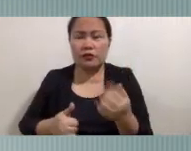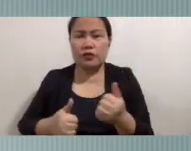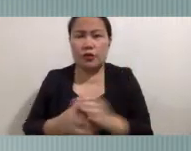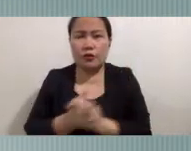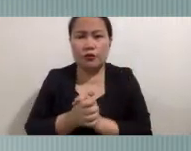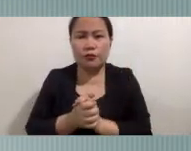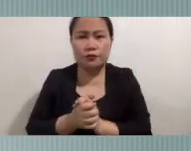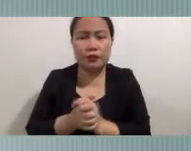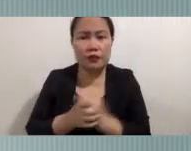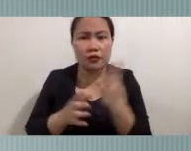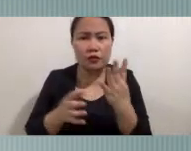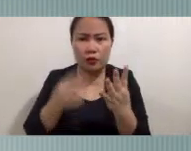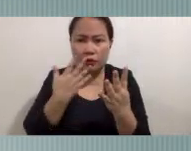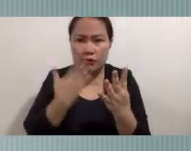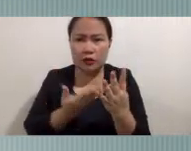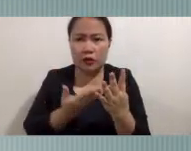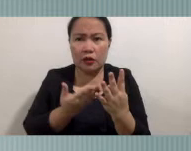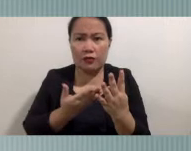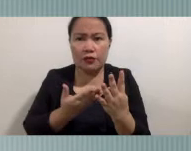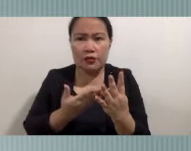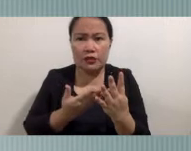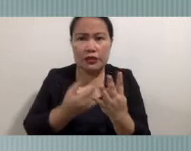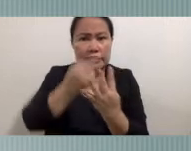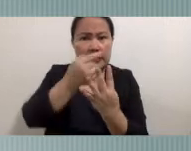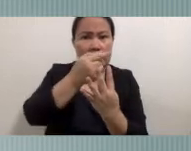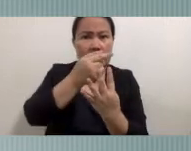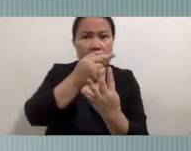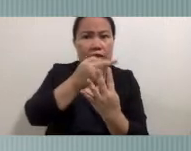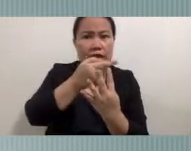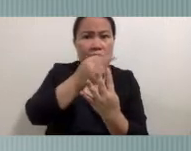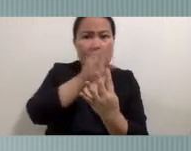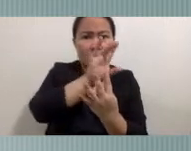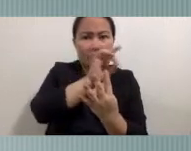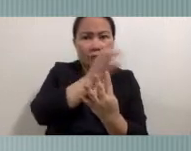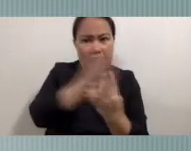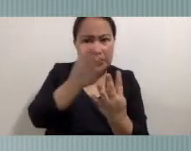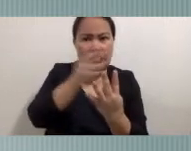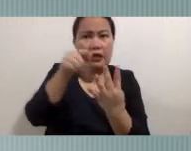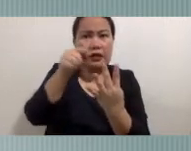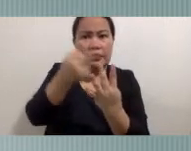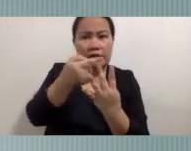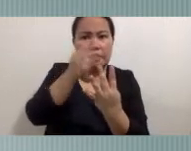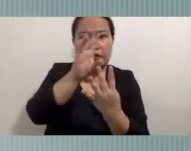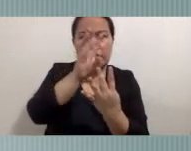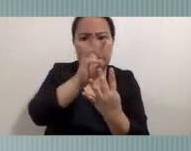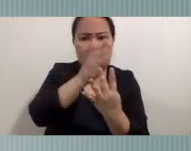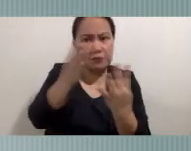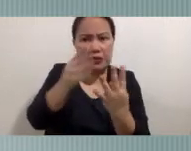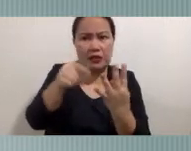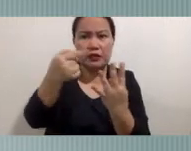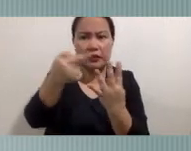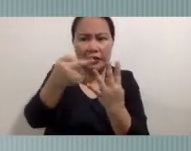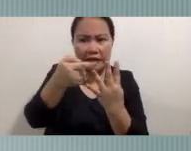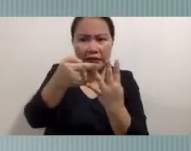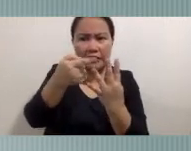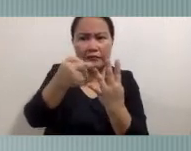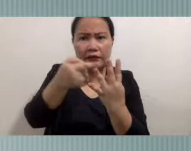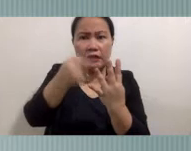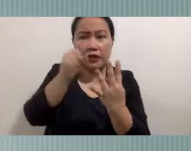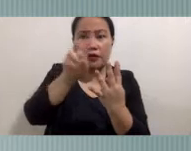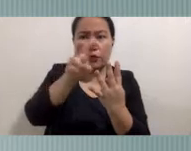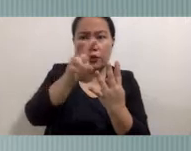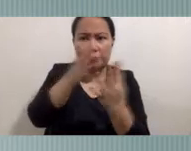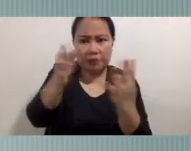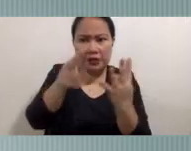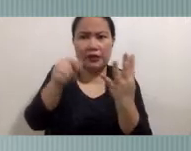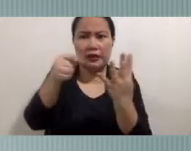larger integer natin ay negative, so obviously, yung 8 natin, yun ang negative, yung 6 natin, yun ang negative, same as